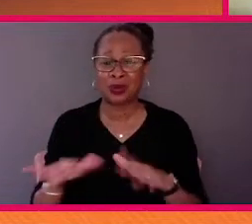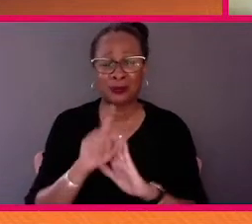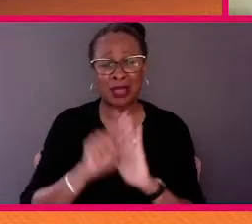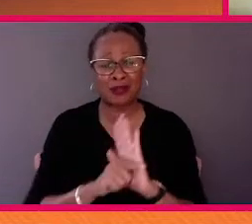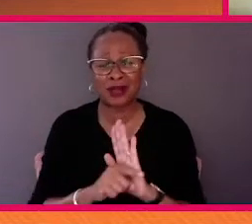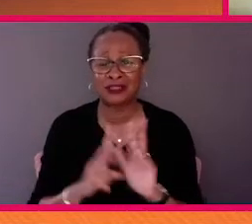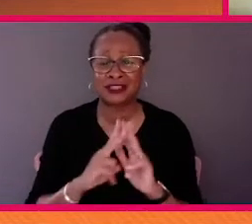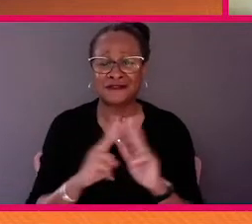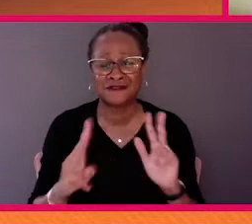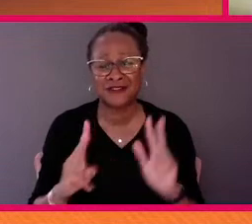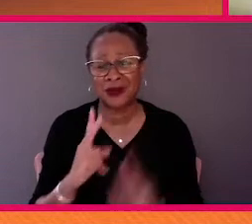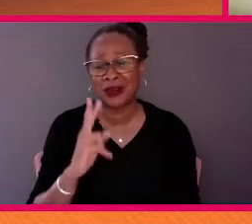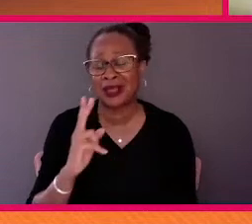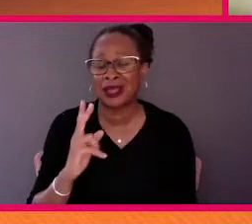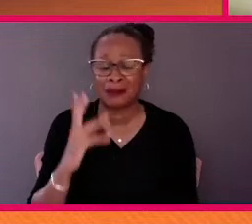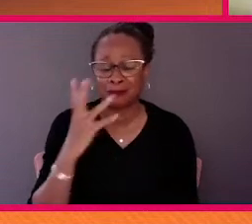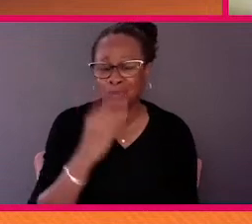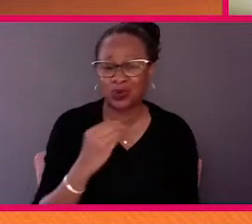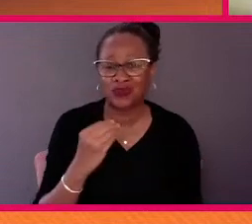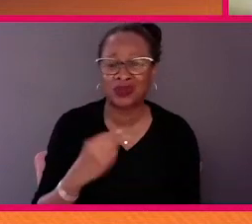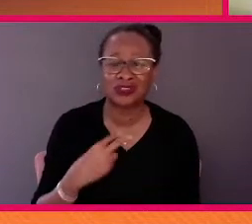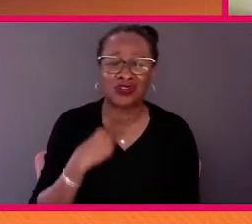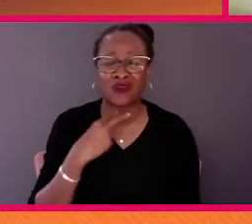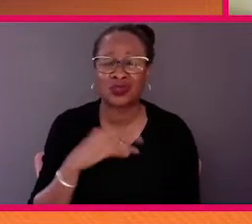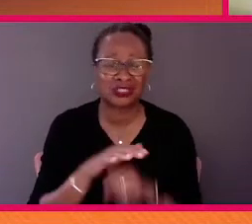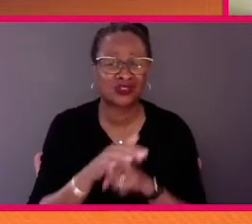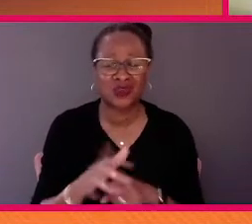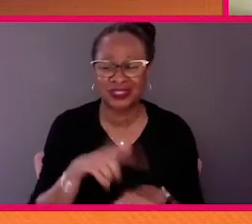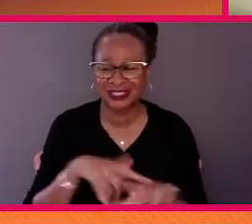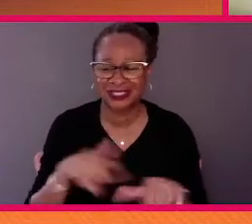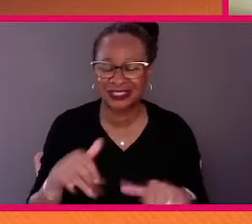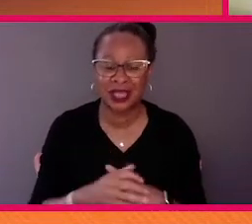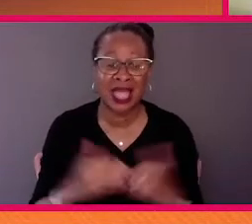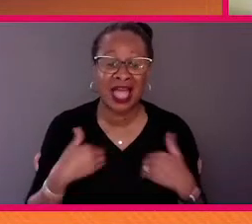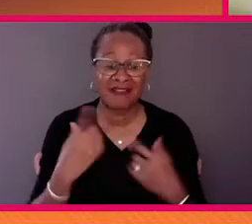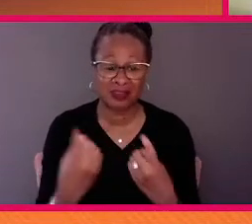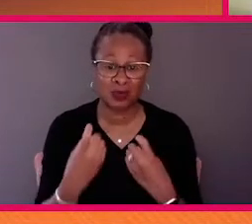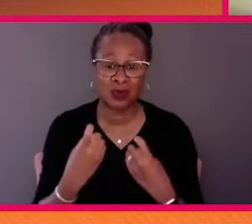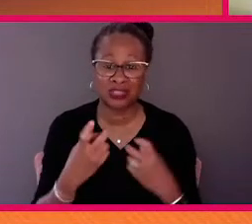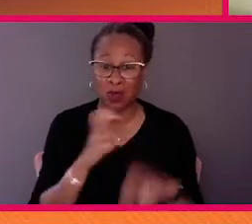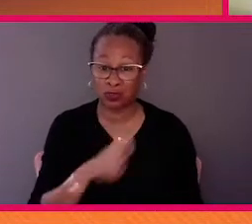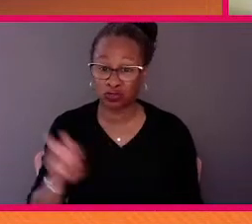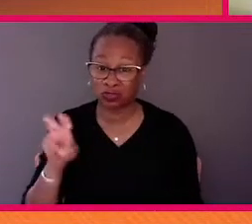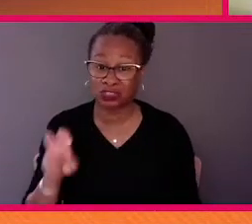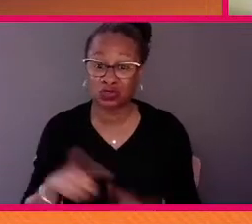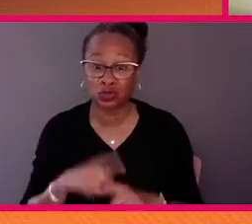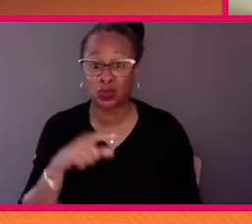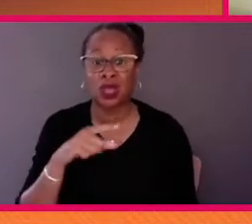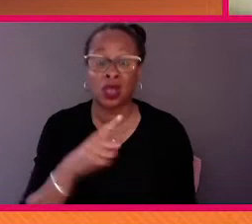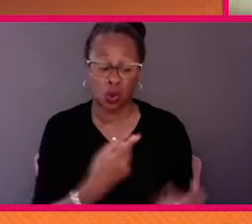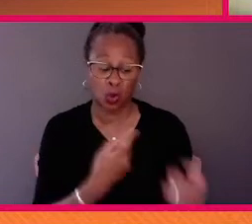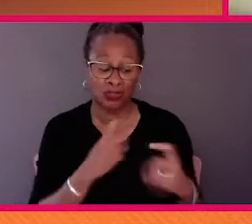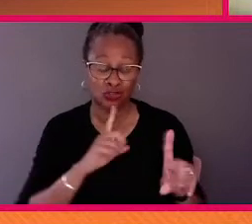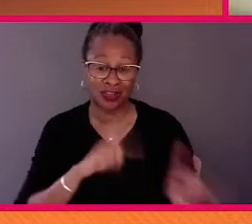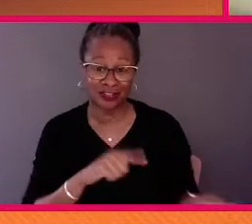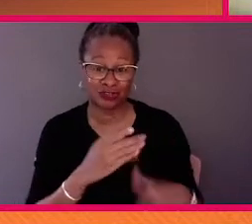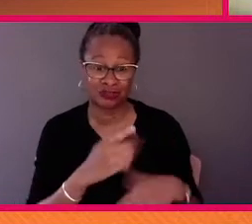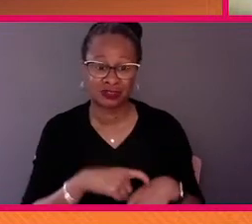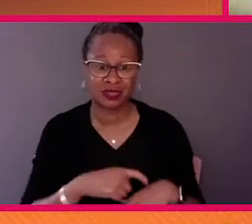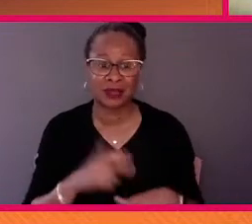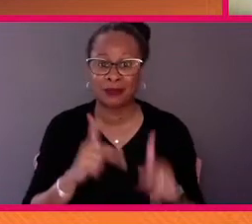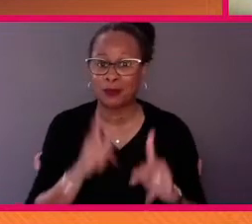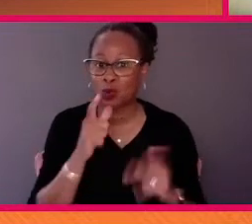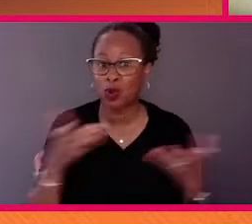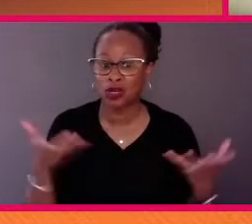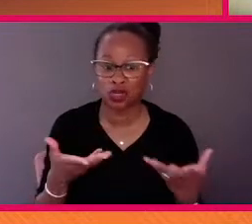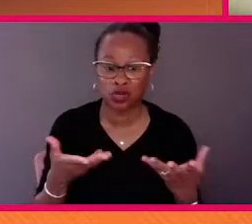was still very full. So we got some questions coming through, and I do want to transition to that here in a bit. So again, I invite Those who are here,